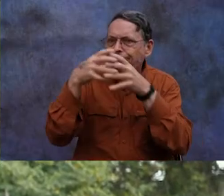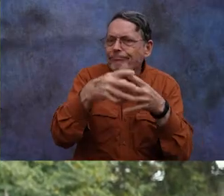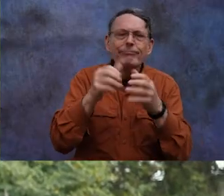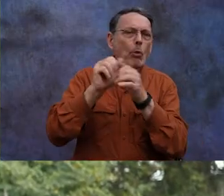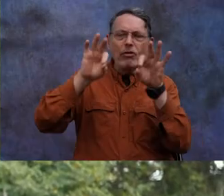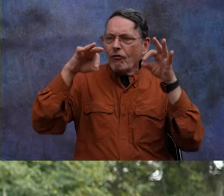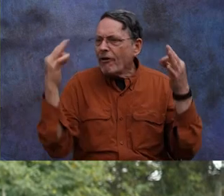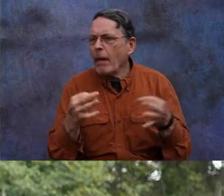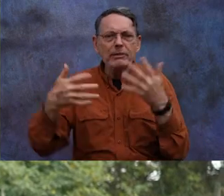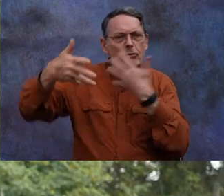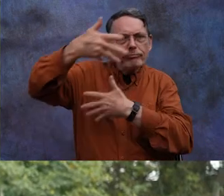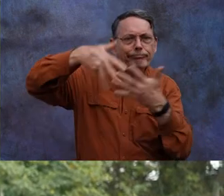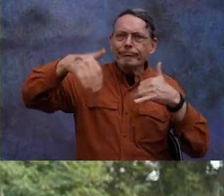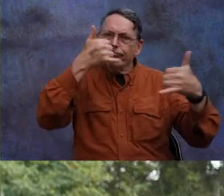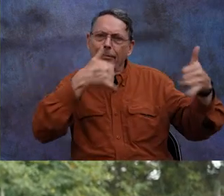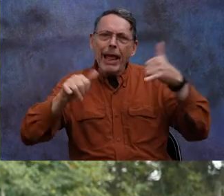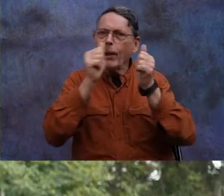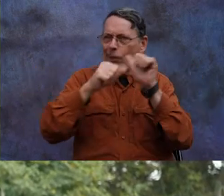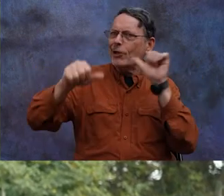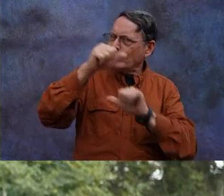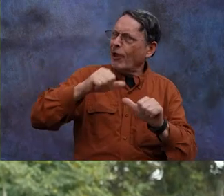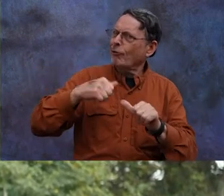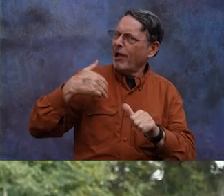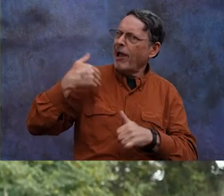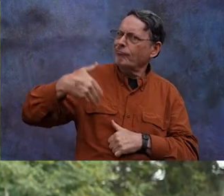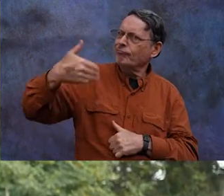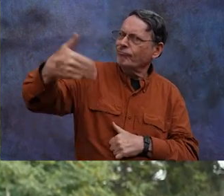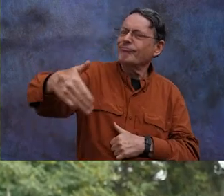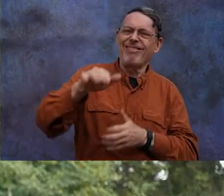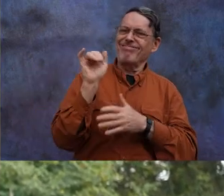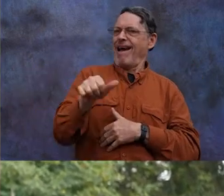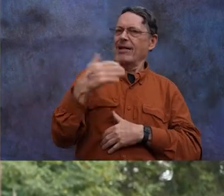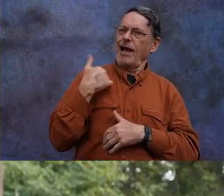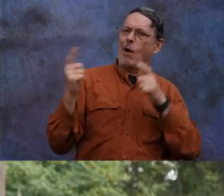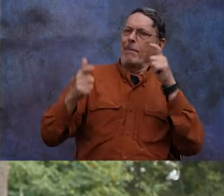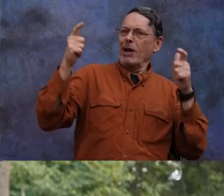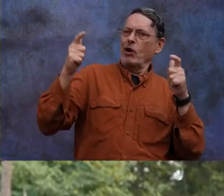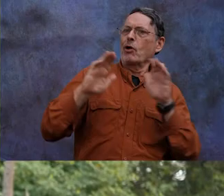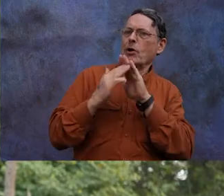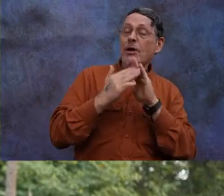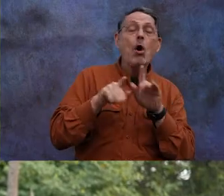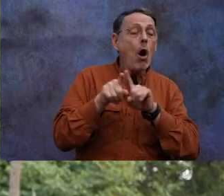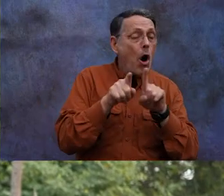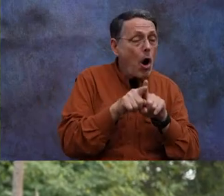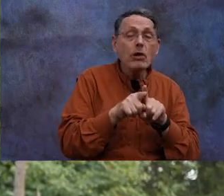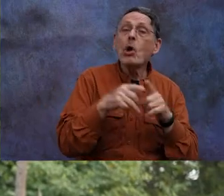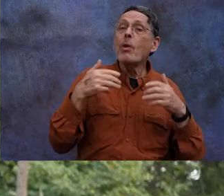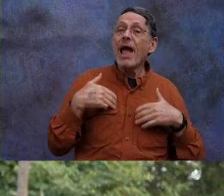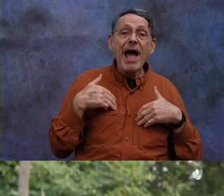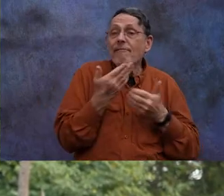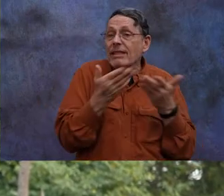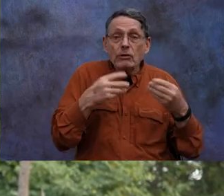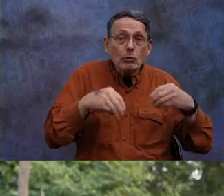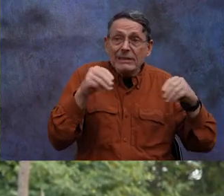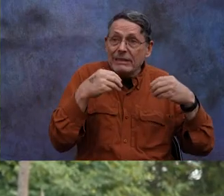play with each other. So, speaking of larger community, merch. There is merch for